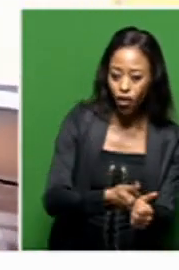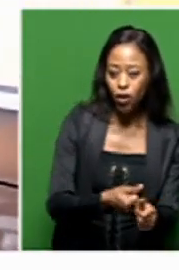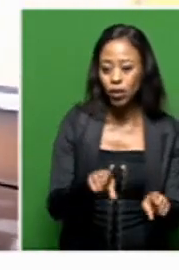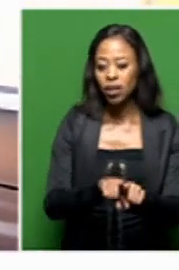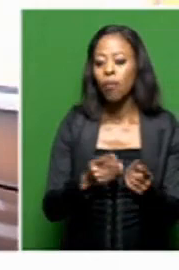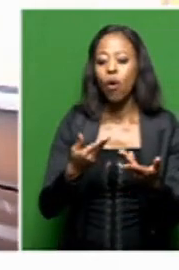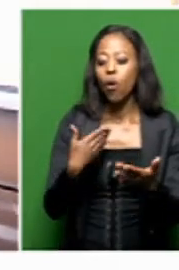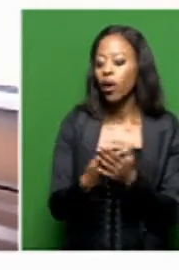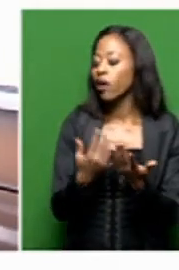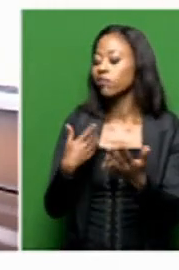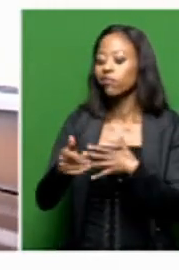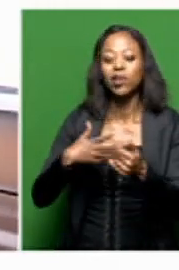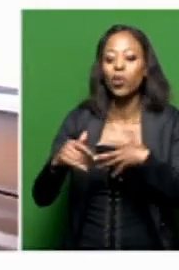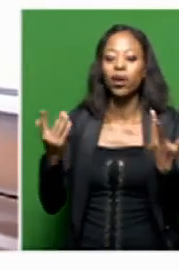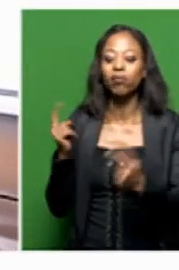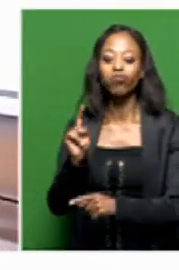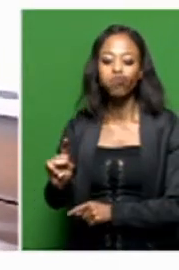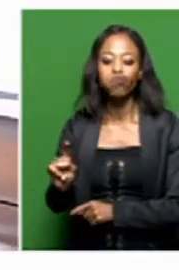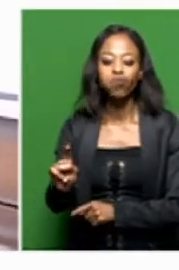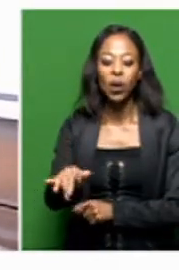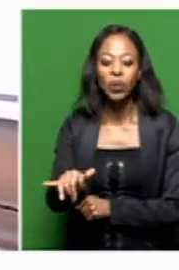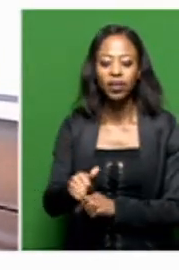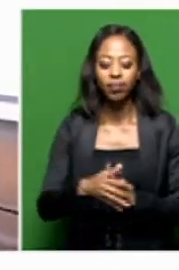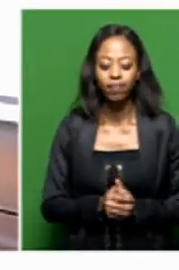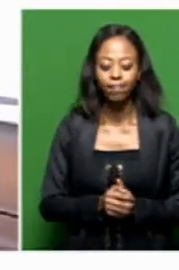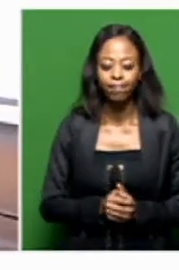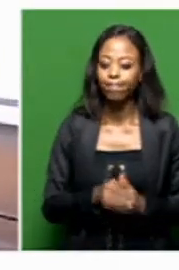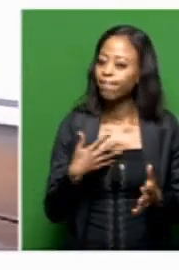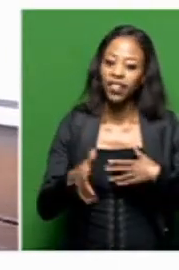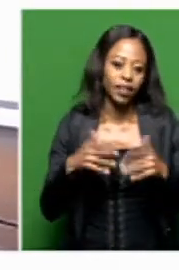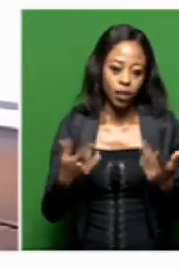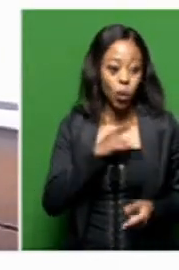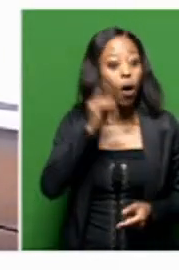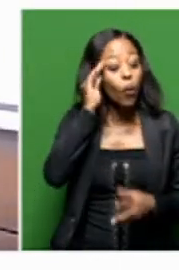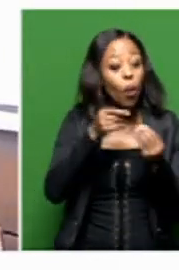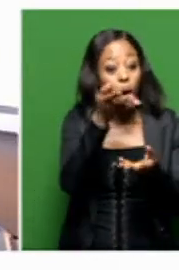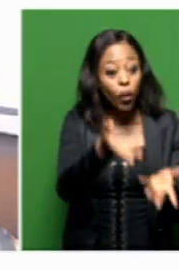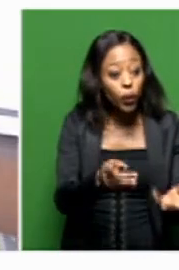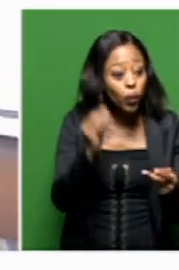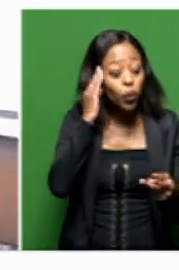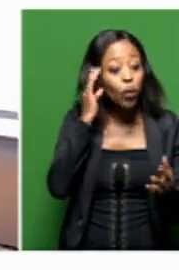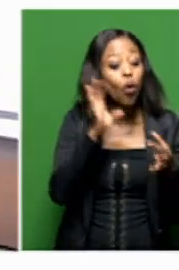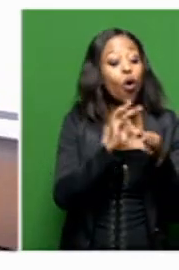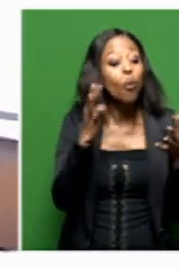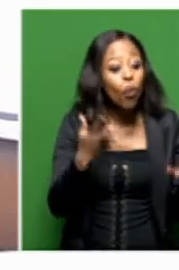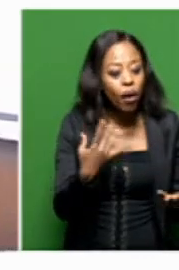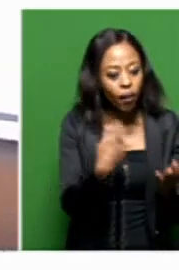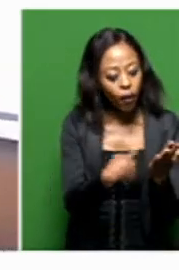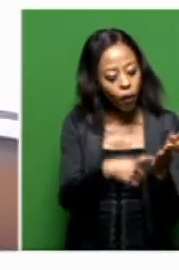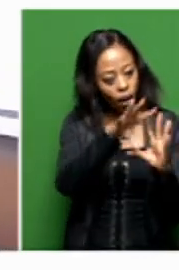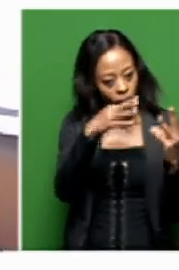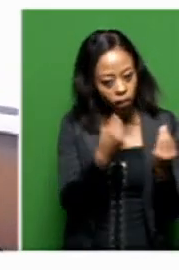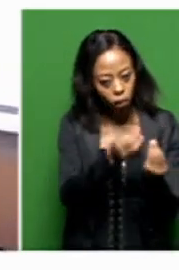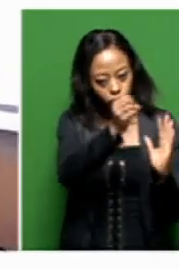go anywhere and get your booster shot? Yeah, you can go anywhere. We know about you. We know where you live, so your record is on